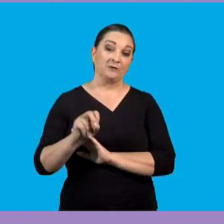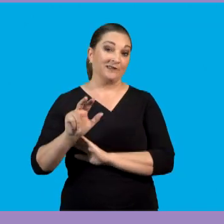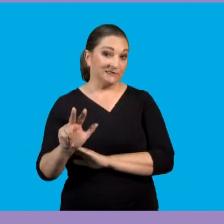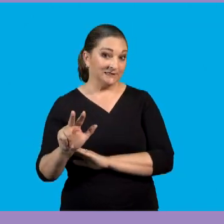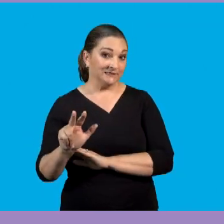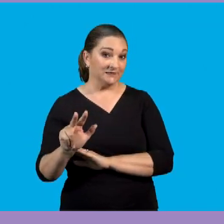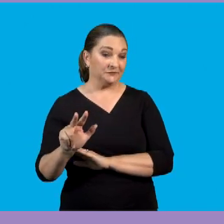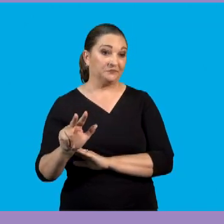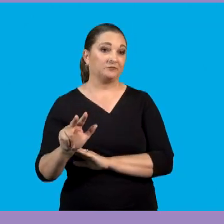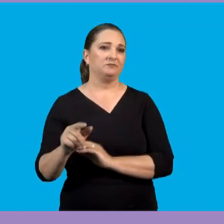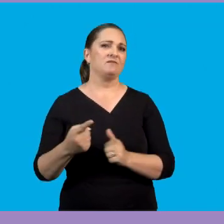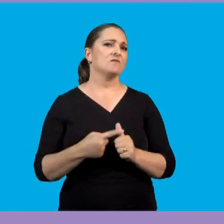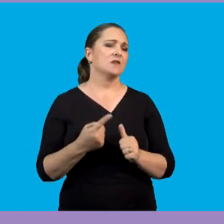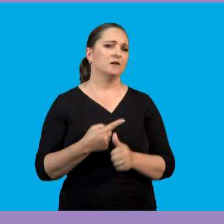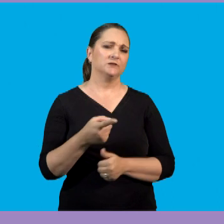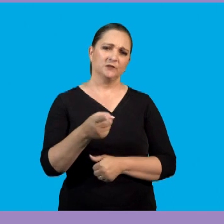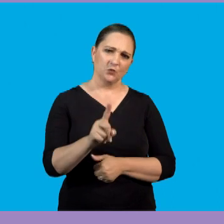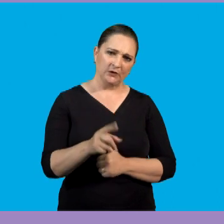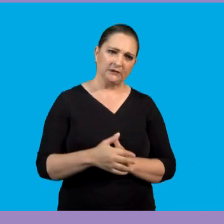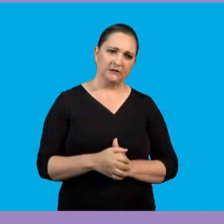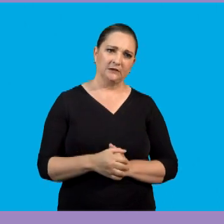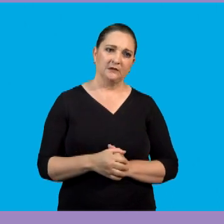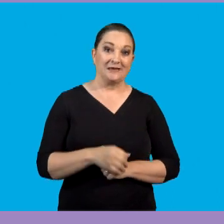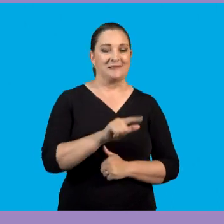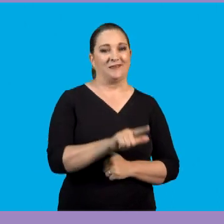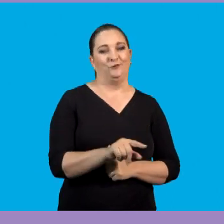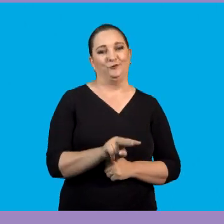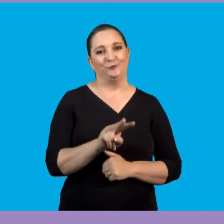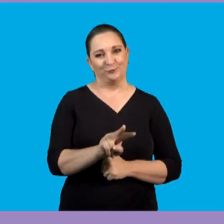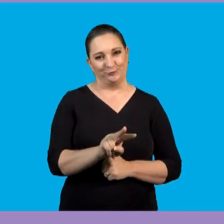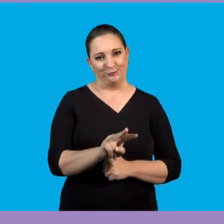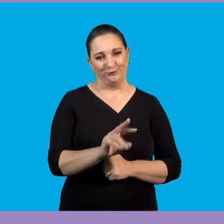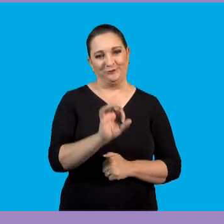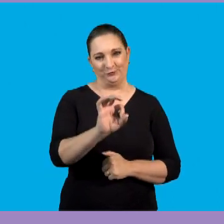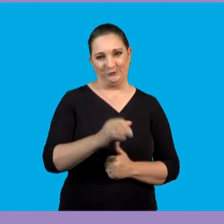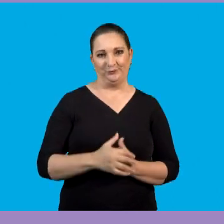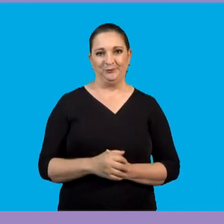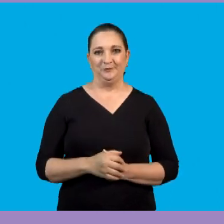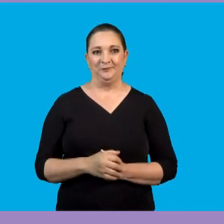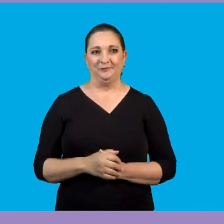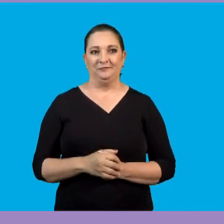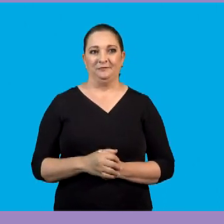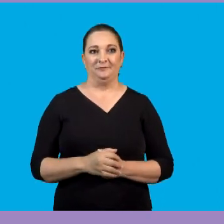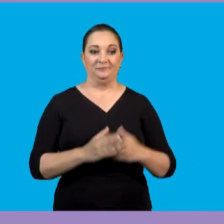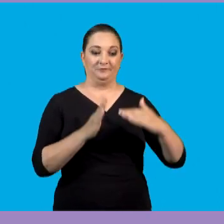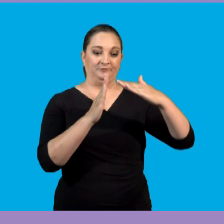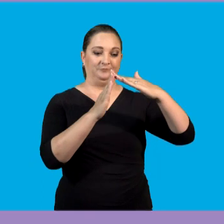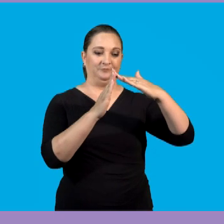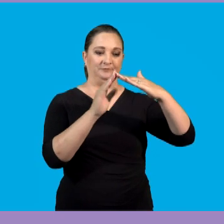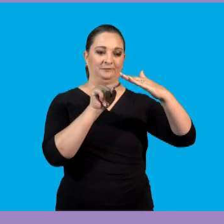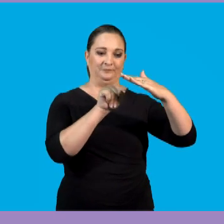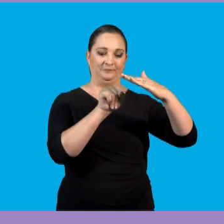then our answer is going to be 72 degrees, and that